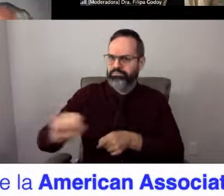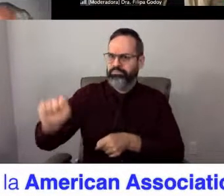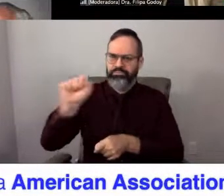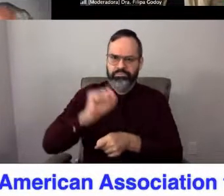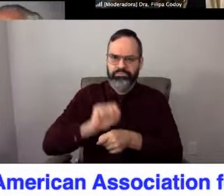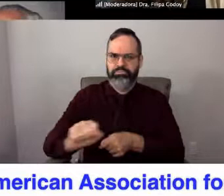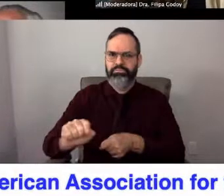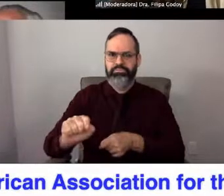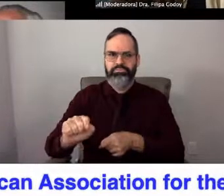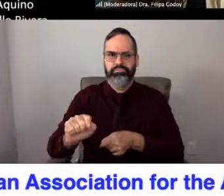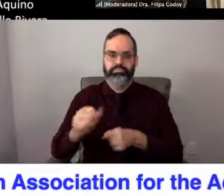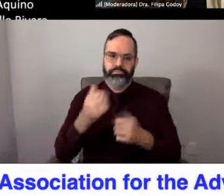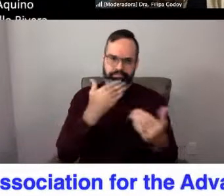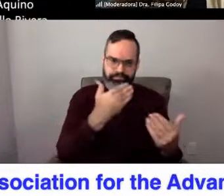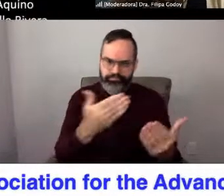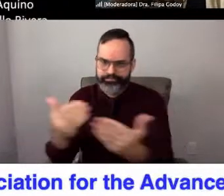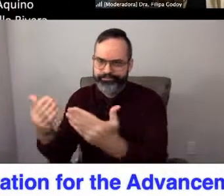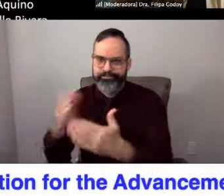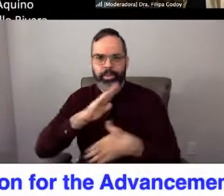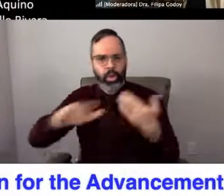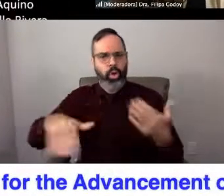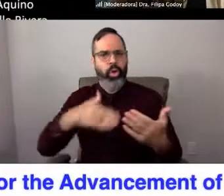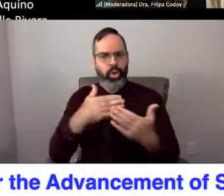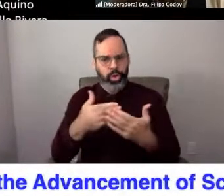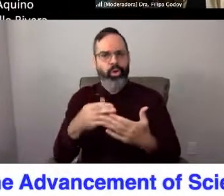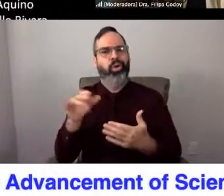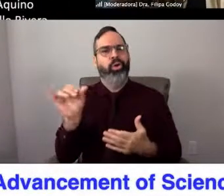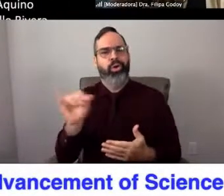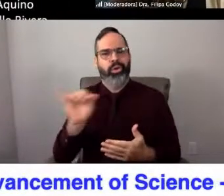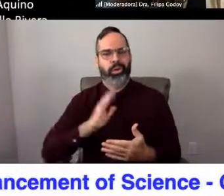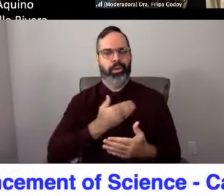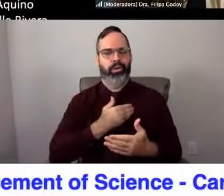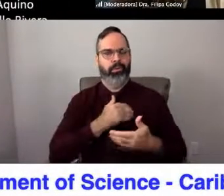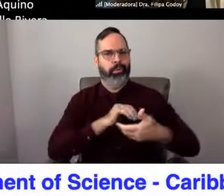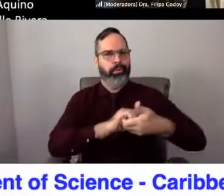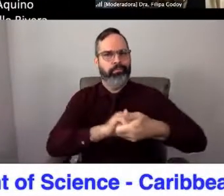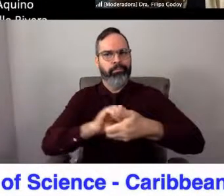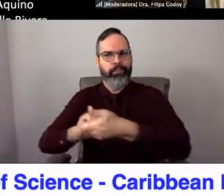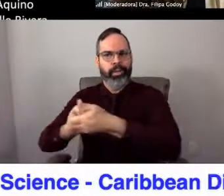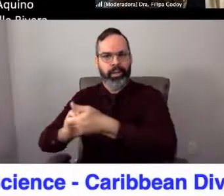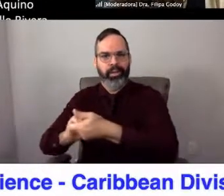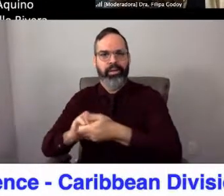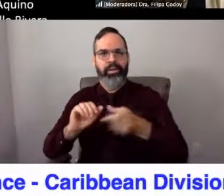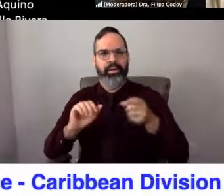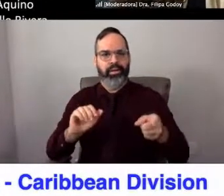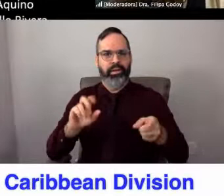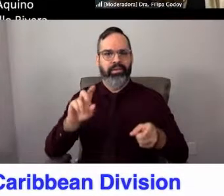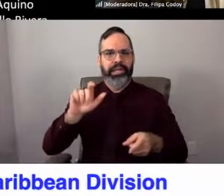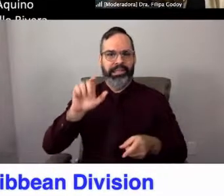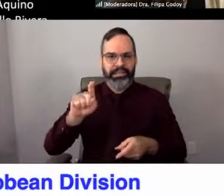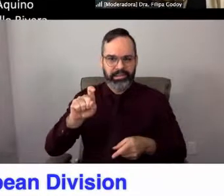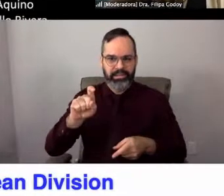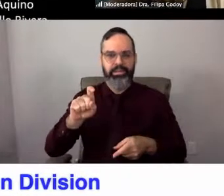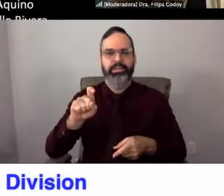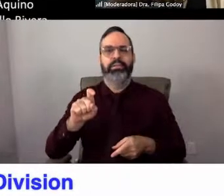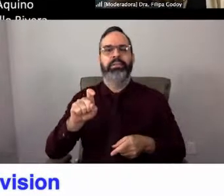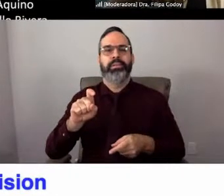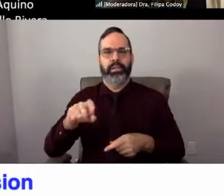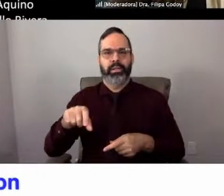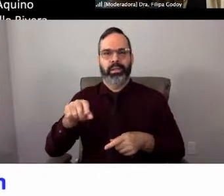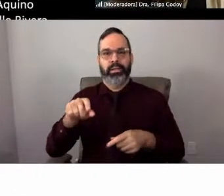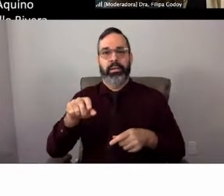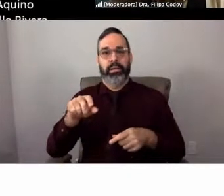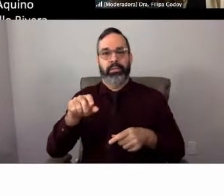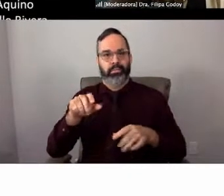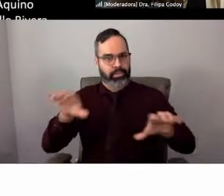thank them all. Also our partners, Vistazo A La Ciencia, Dr. Felix Rivera Mariani, who is doing all